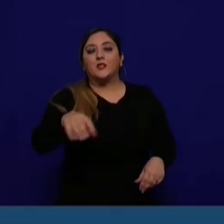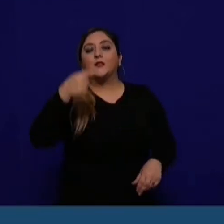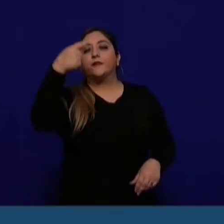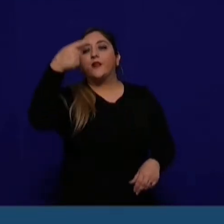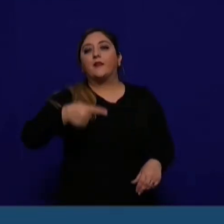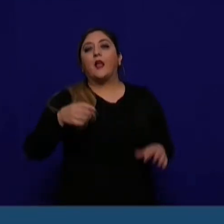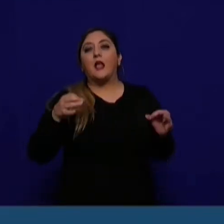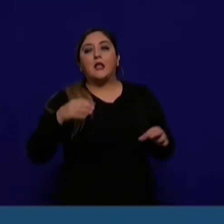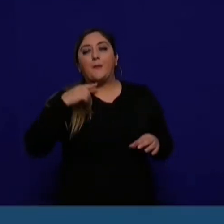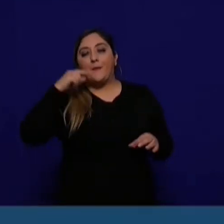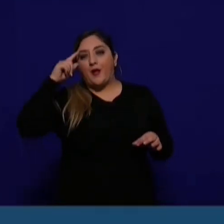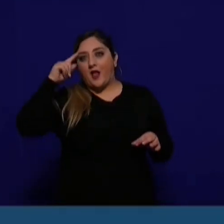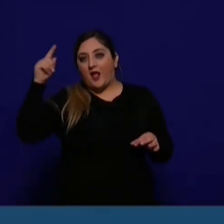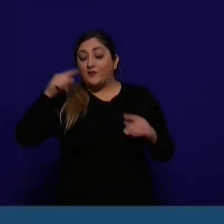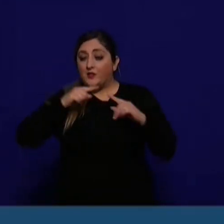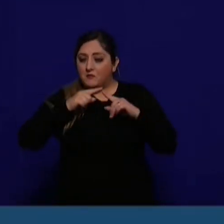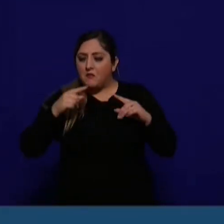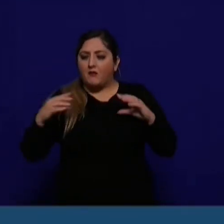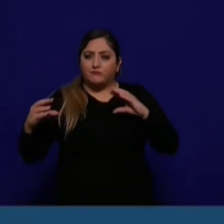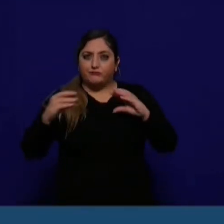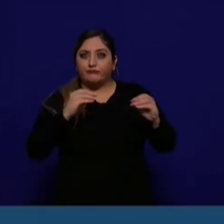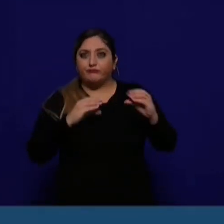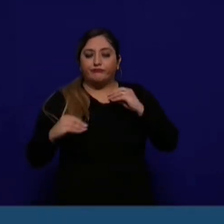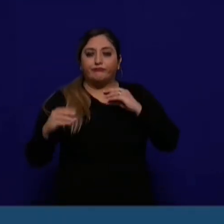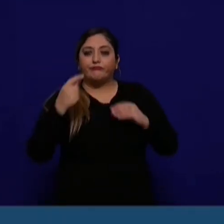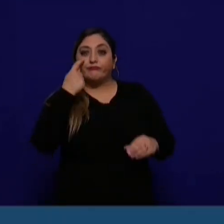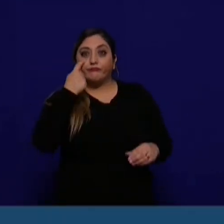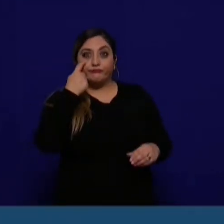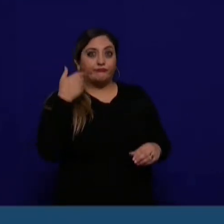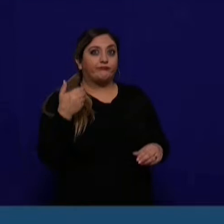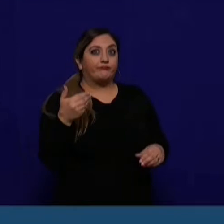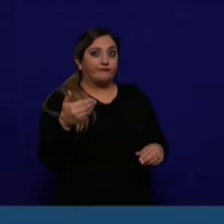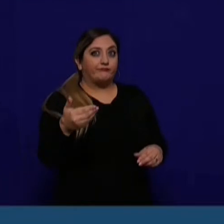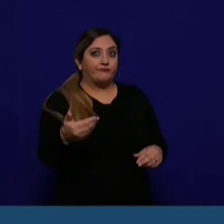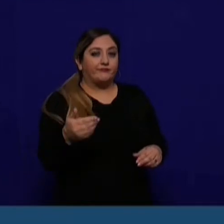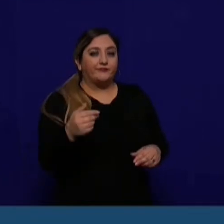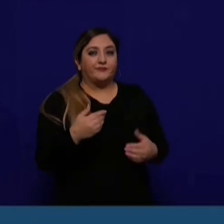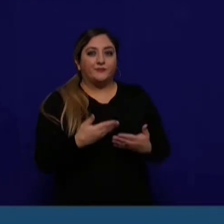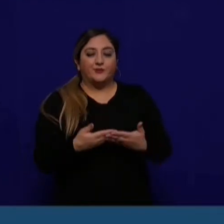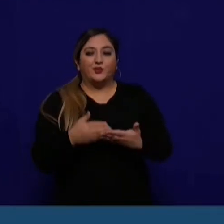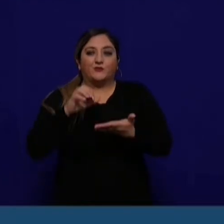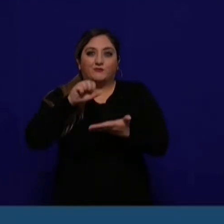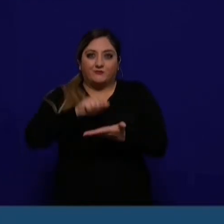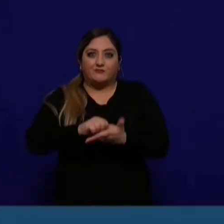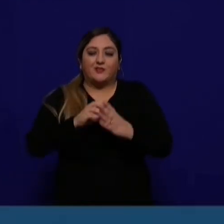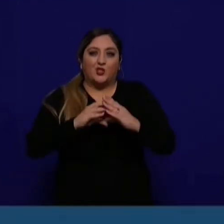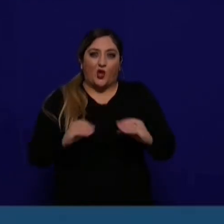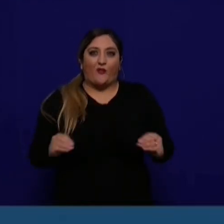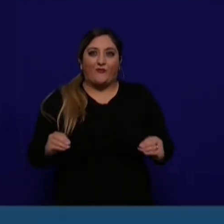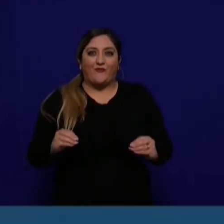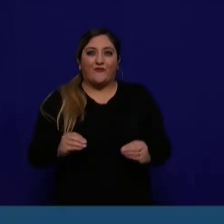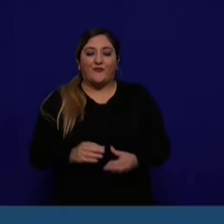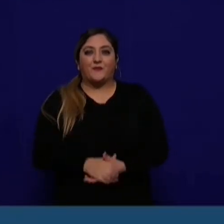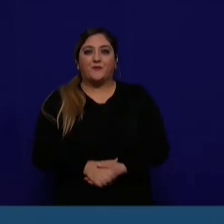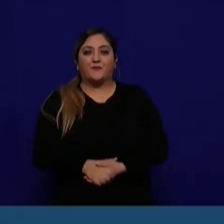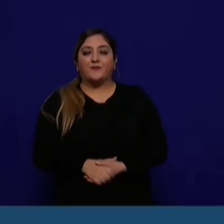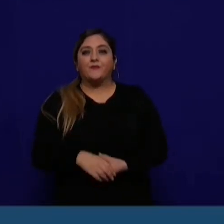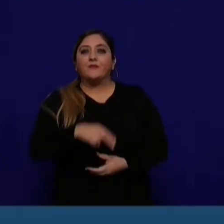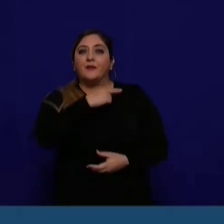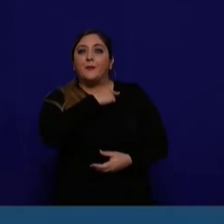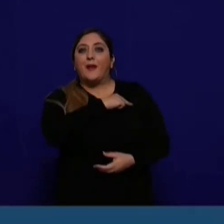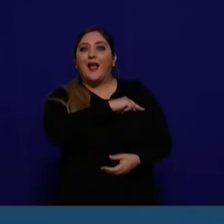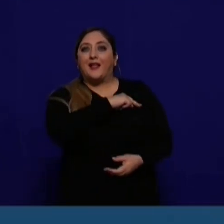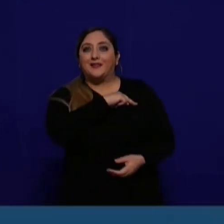però għaddejjin avvanzi tajjeb ħafna u wkoll aħna nħarsu l-qudiem lejn din is-sistema wkoll. Però Malta aħna